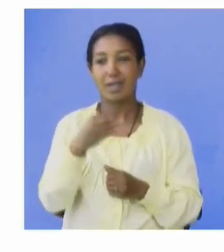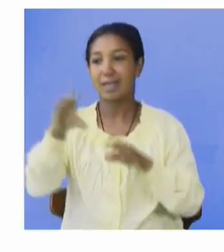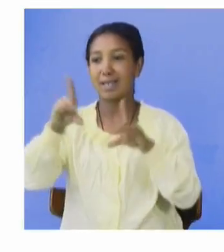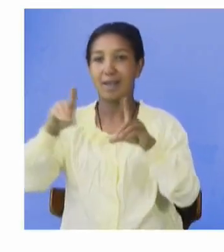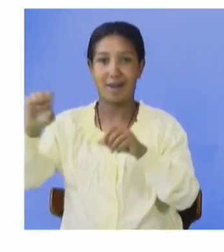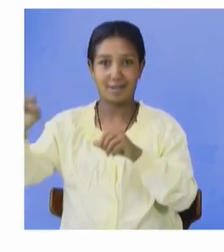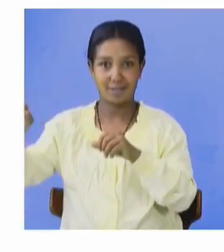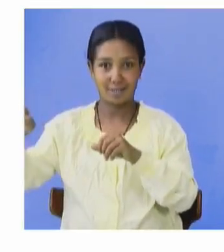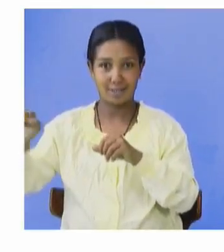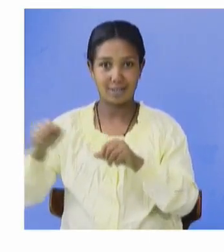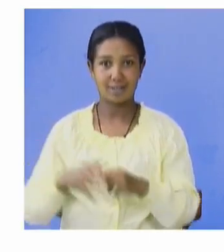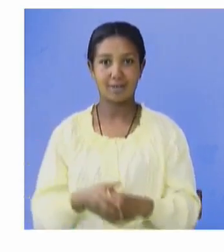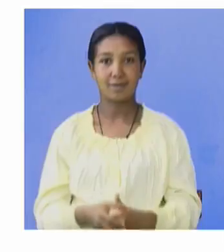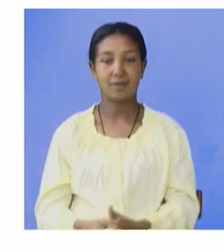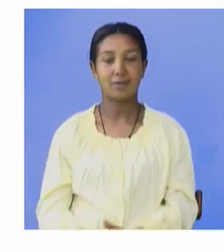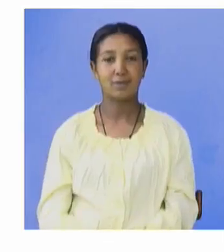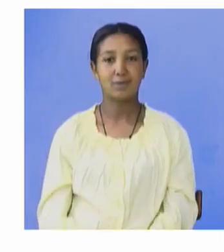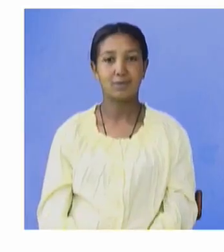does.